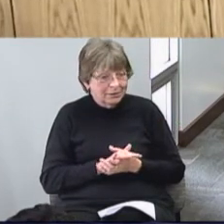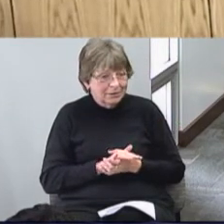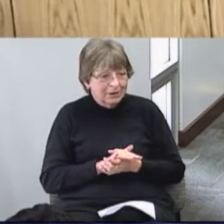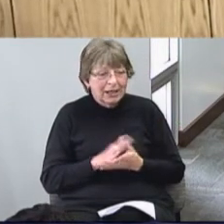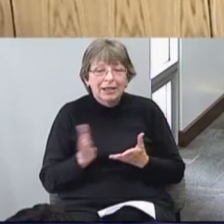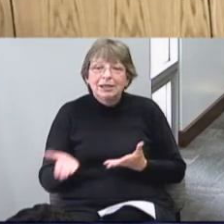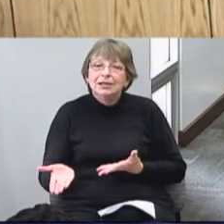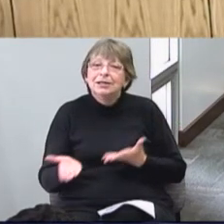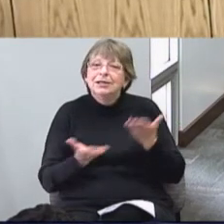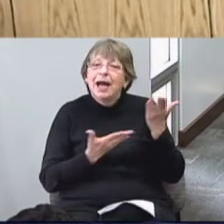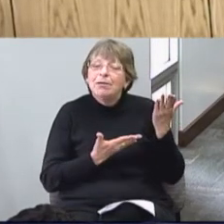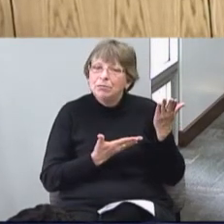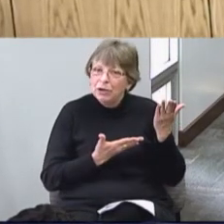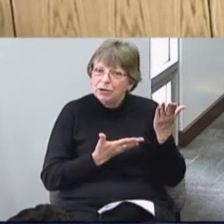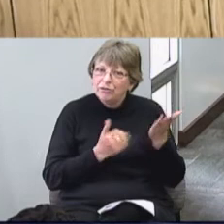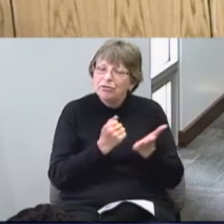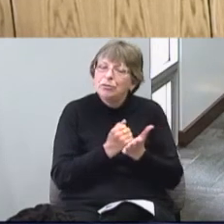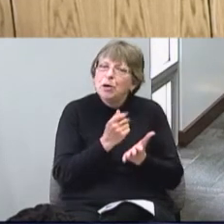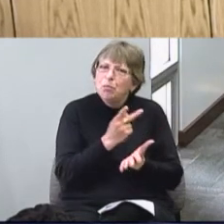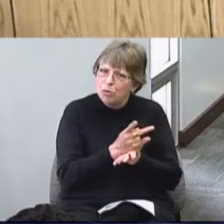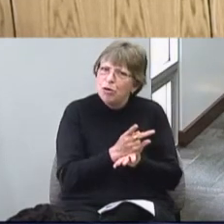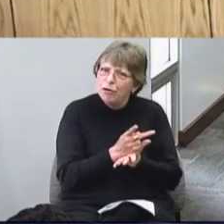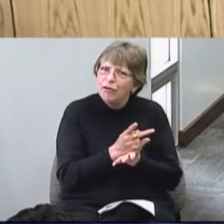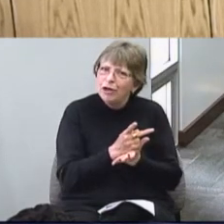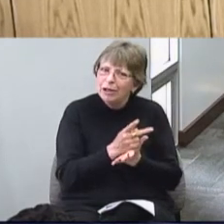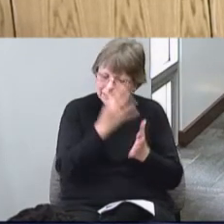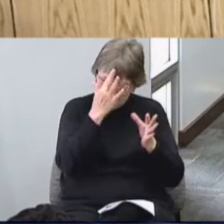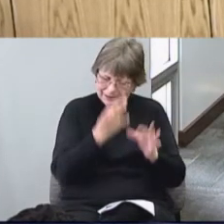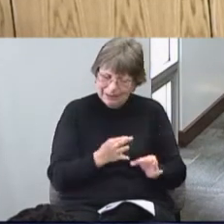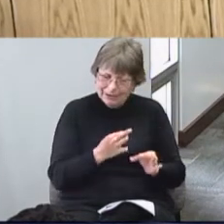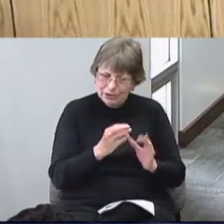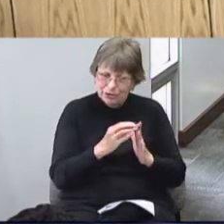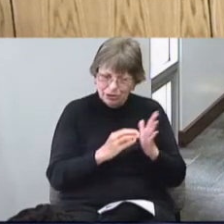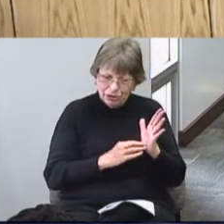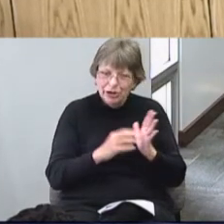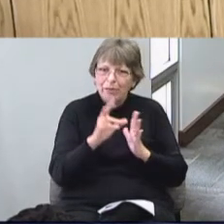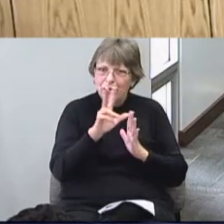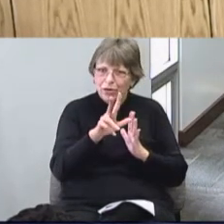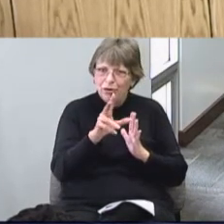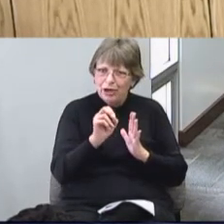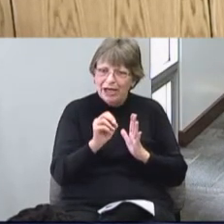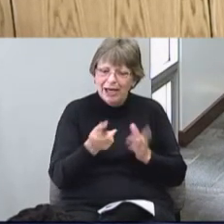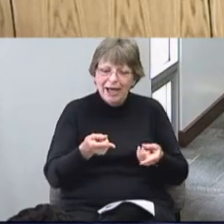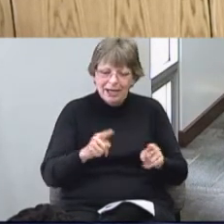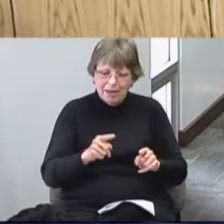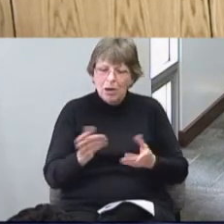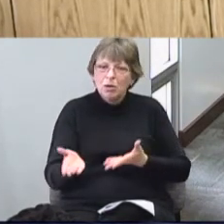I'd move that we approve the ordinance chapter 30 as presented by staff.